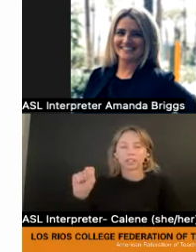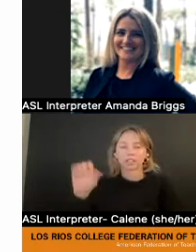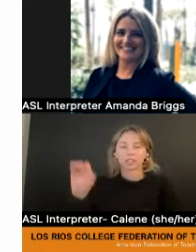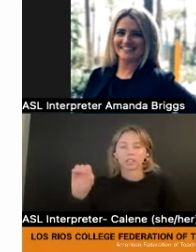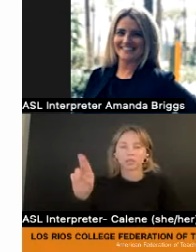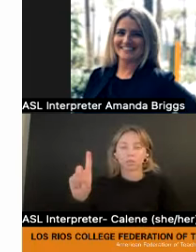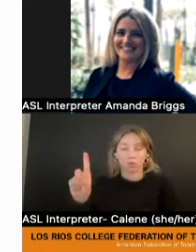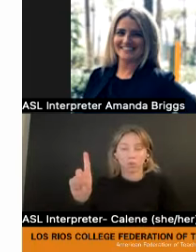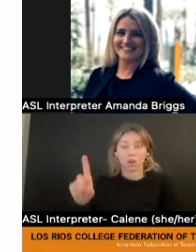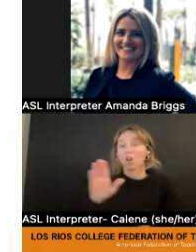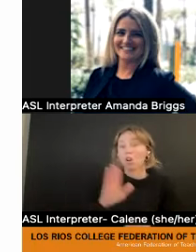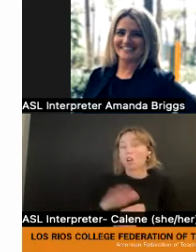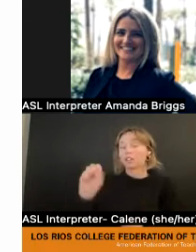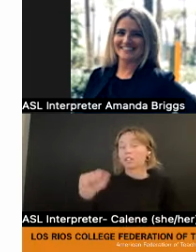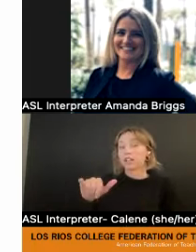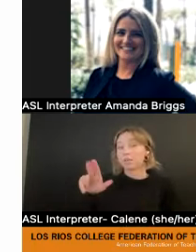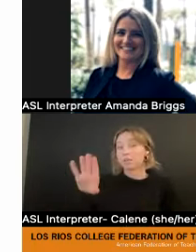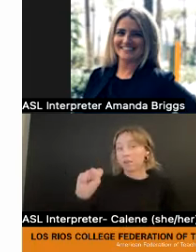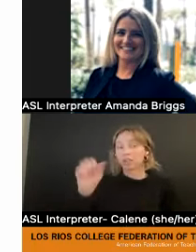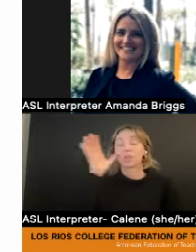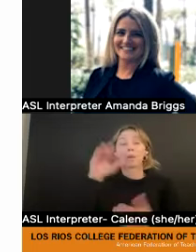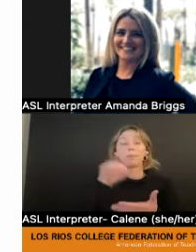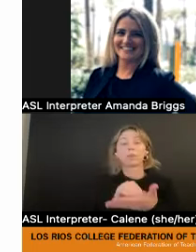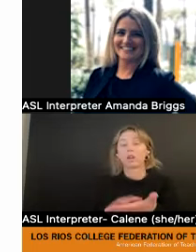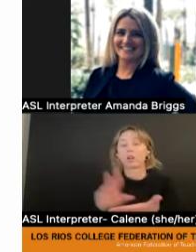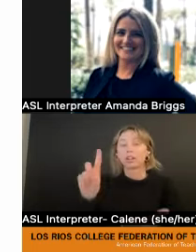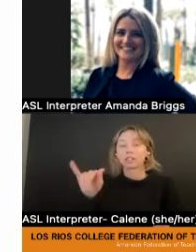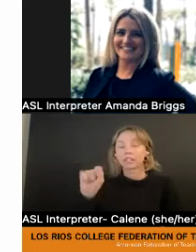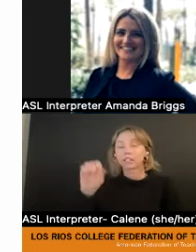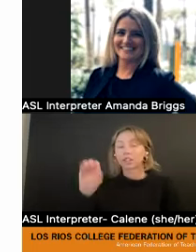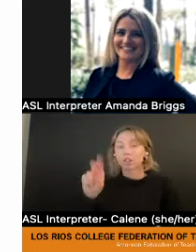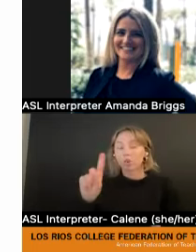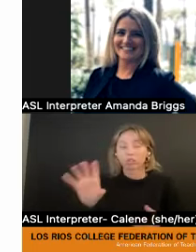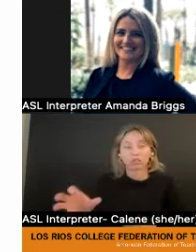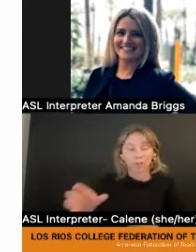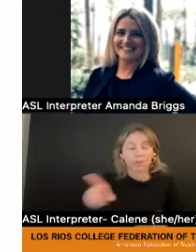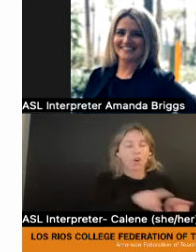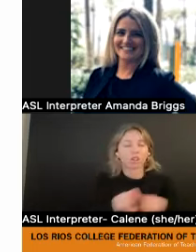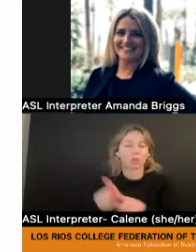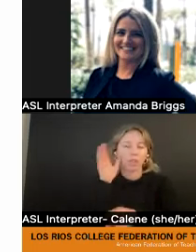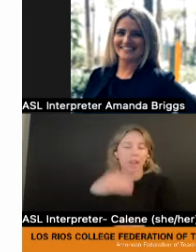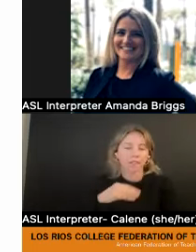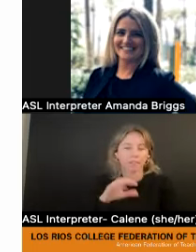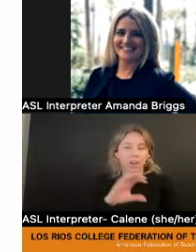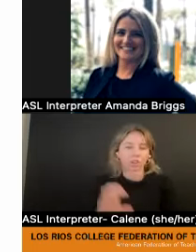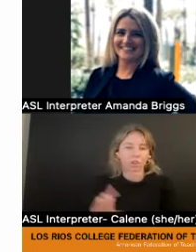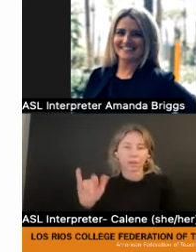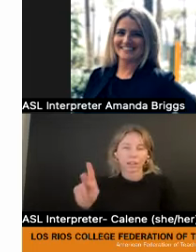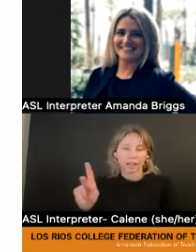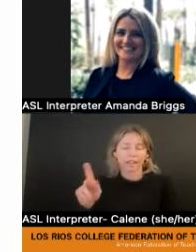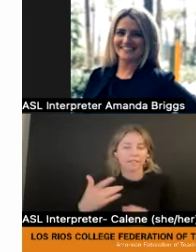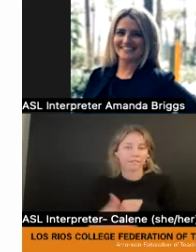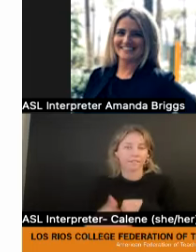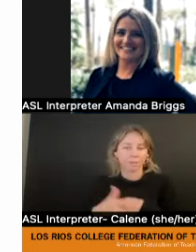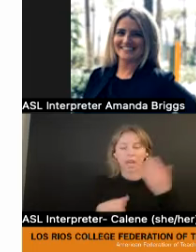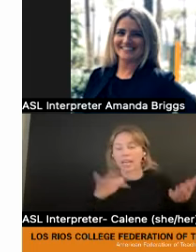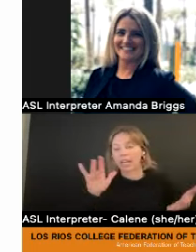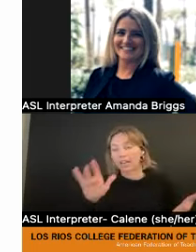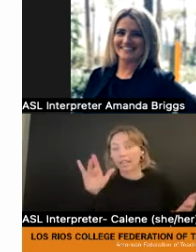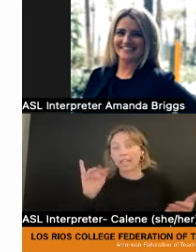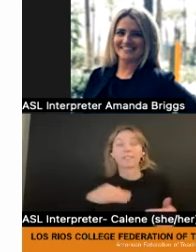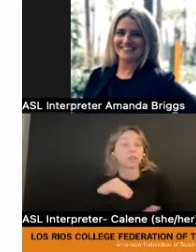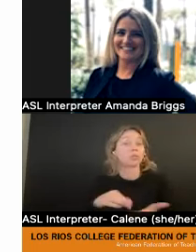on their syllabus would list both the Discord channel, but also have a Zoom link available that they could click onto in the case that the student wants